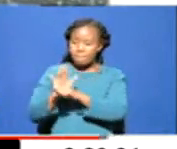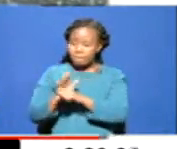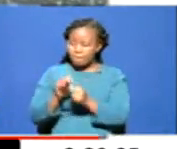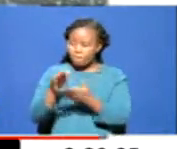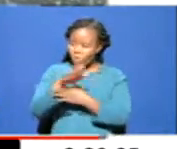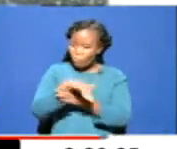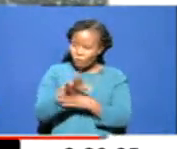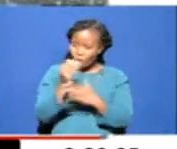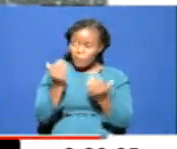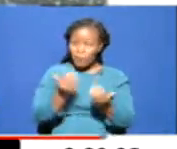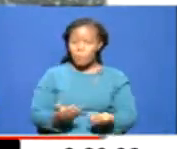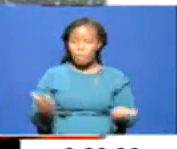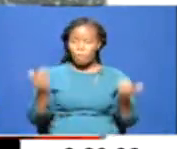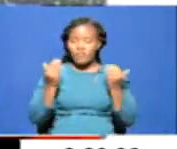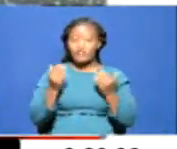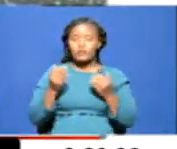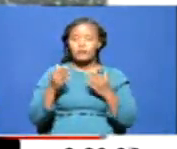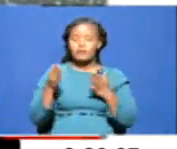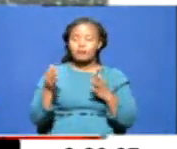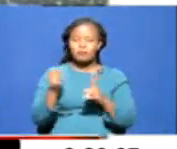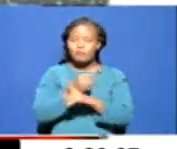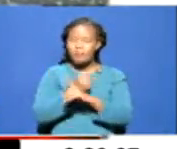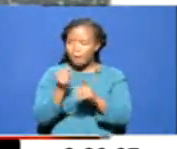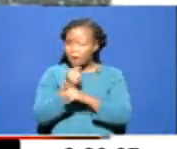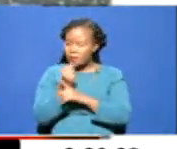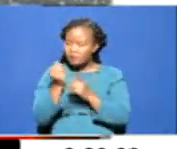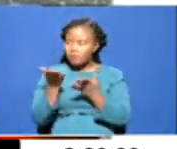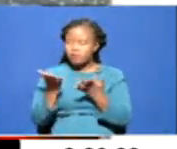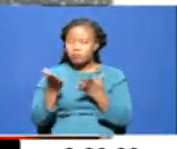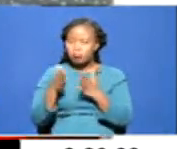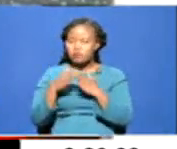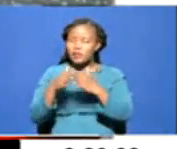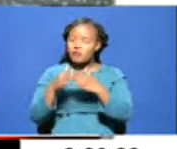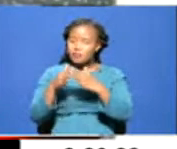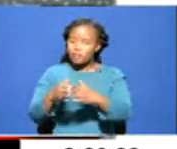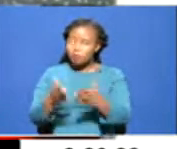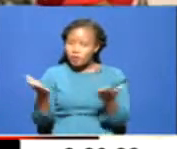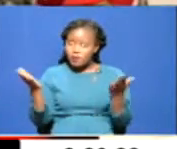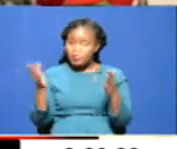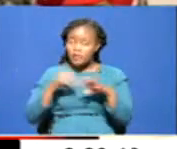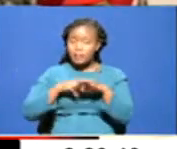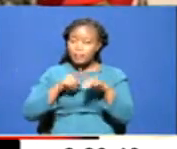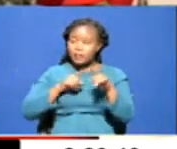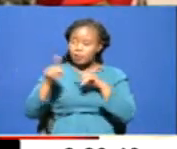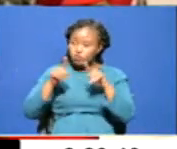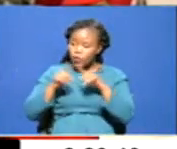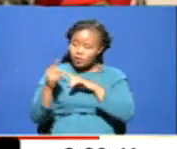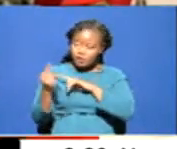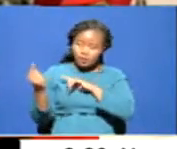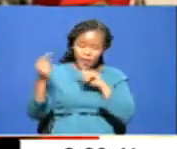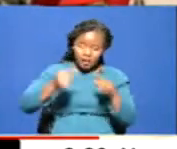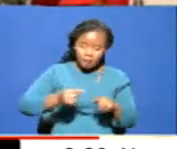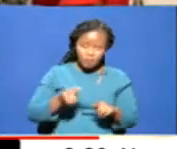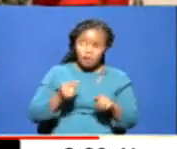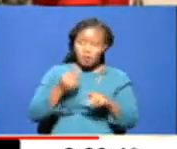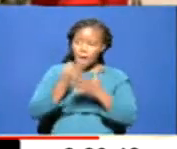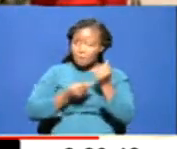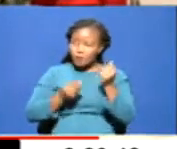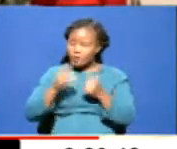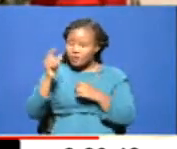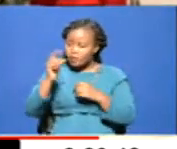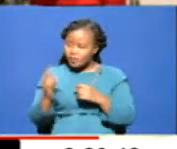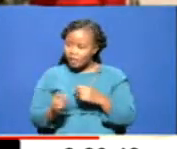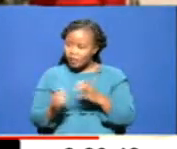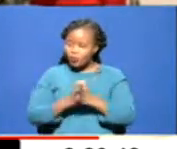children to be abused sexually. And therefore, when the tourists come, both domestic and international, they find